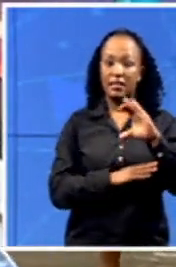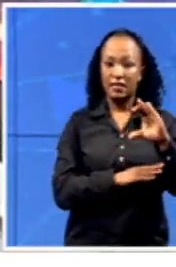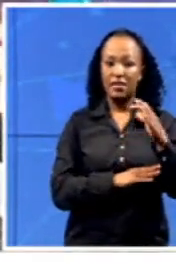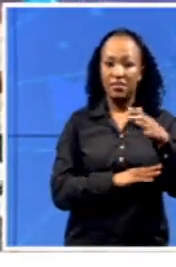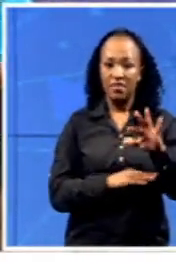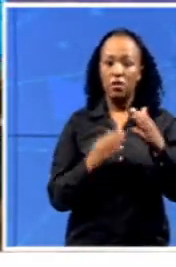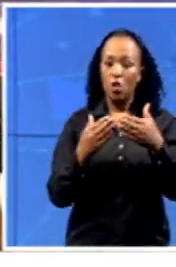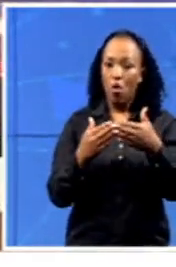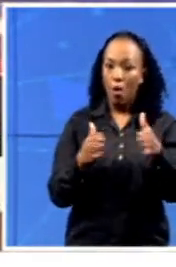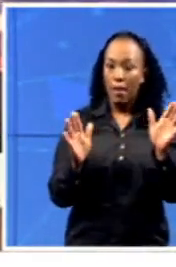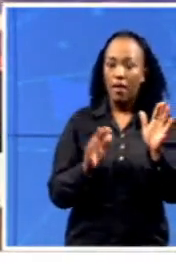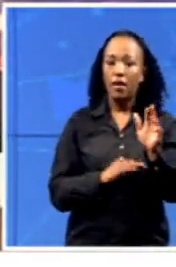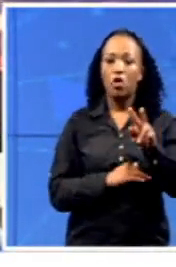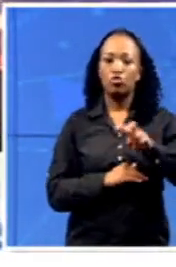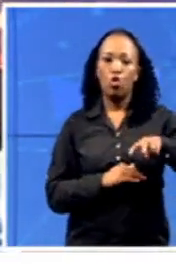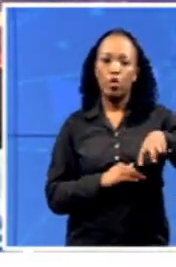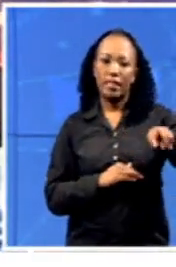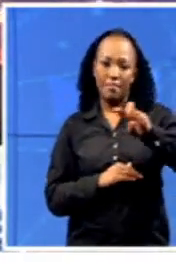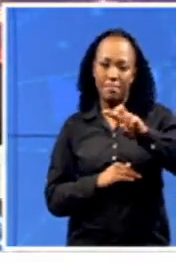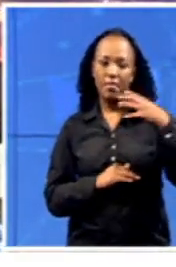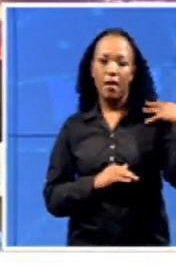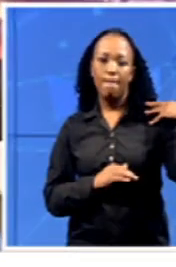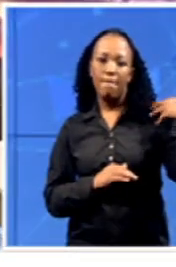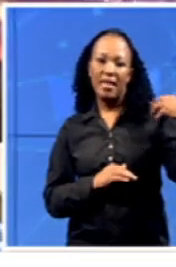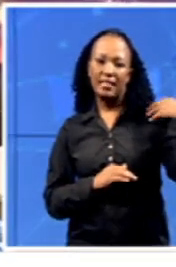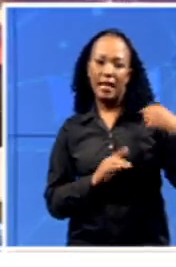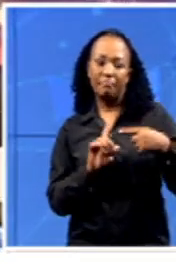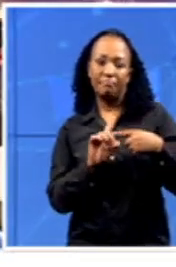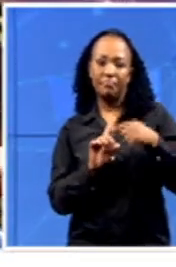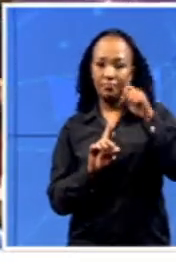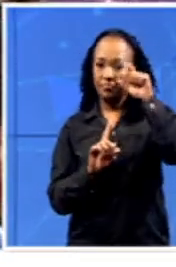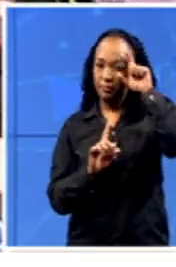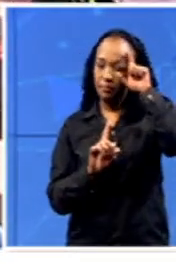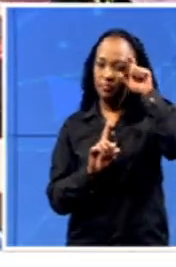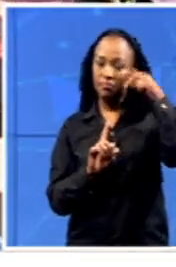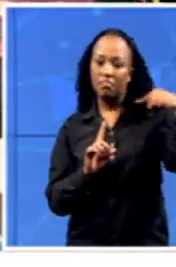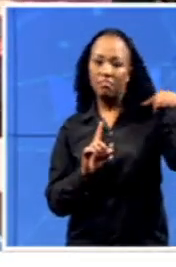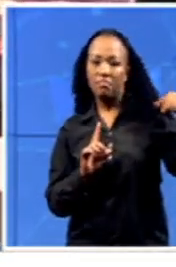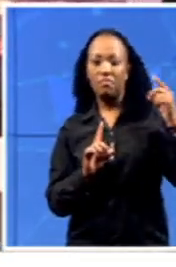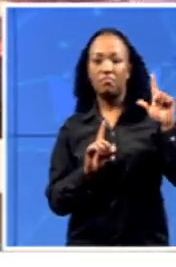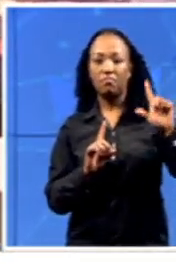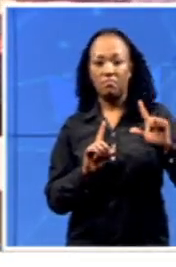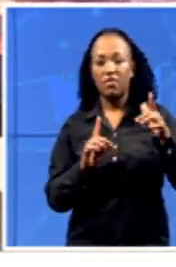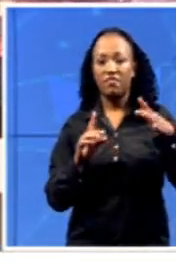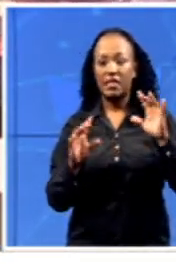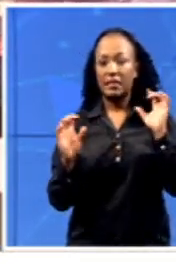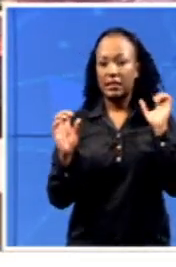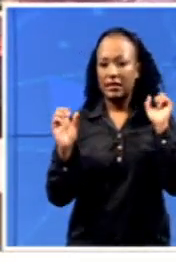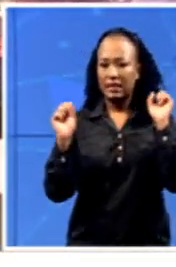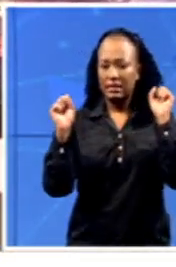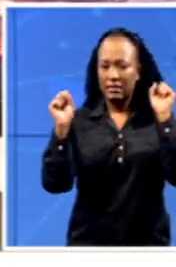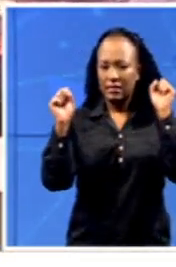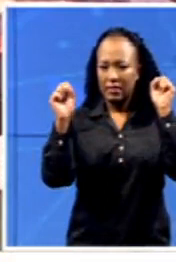officially opened by Tourism Minister Lindiwe Sisulu, who opened this gathering with